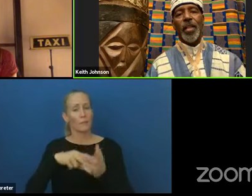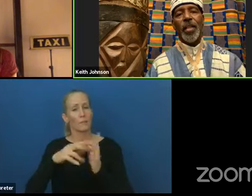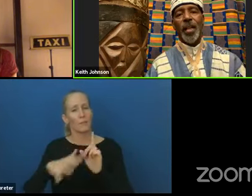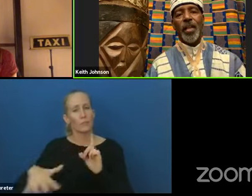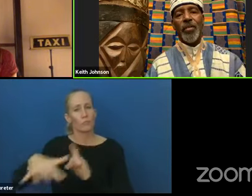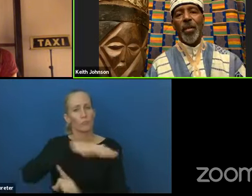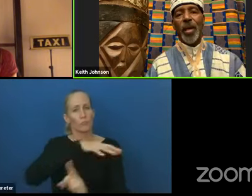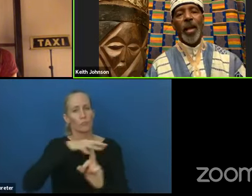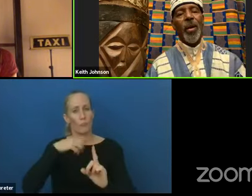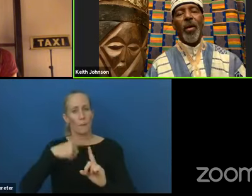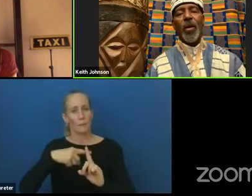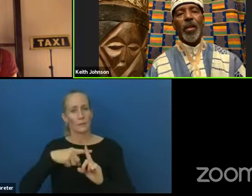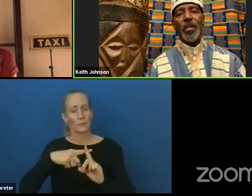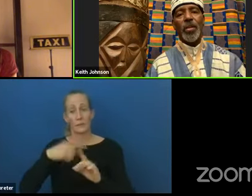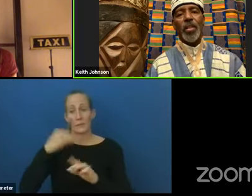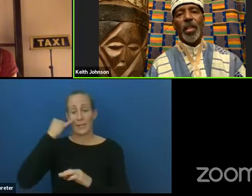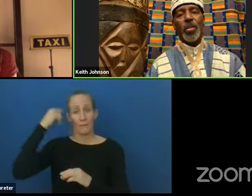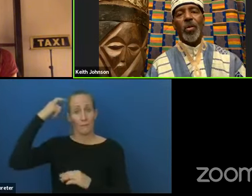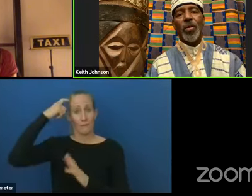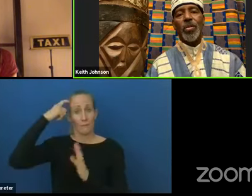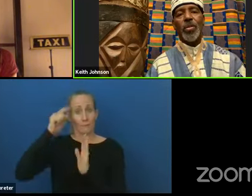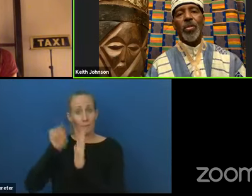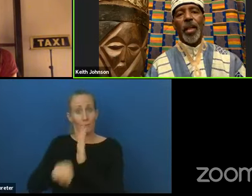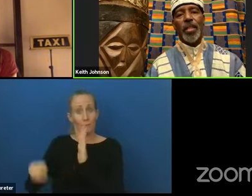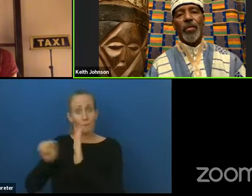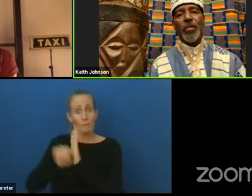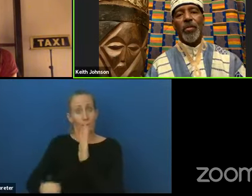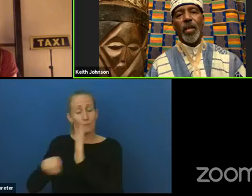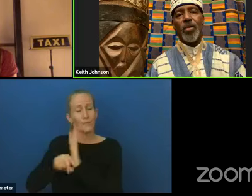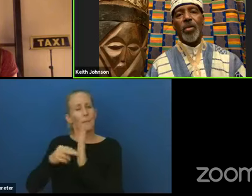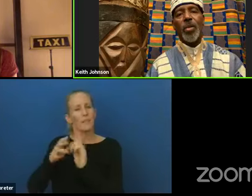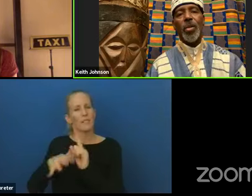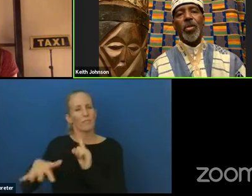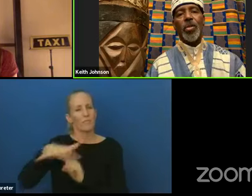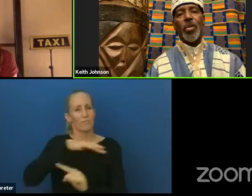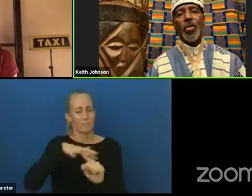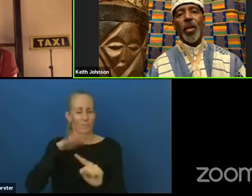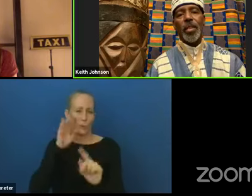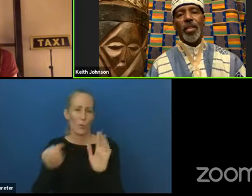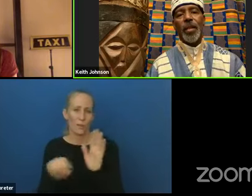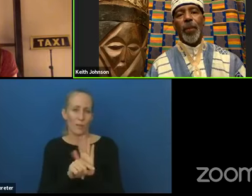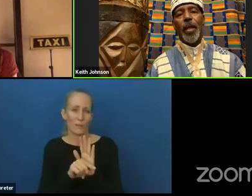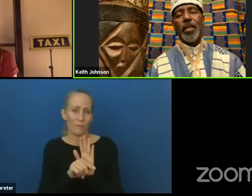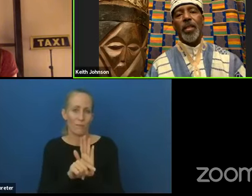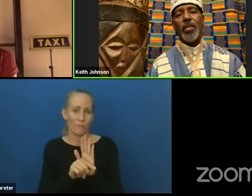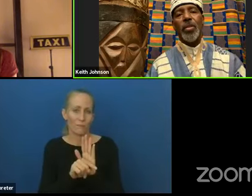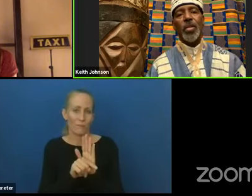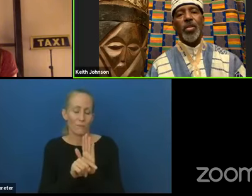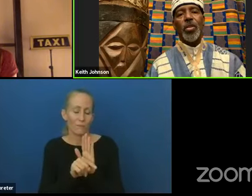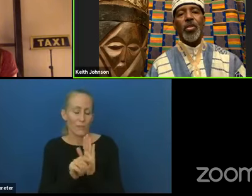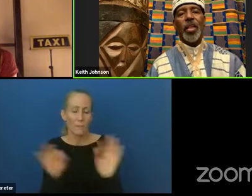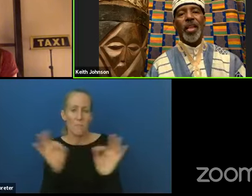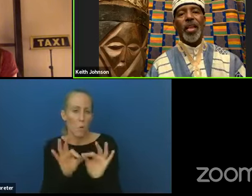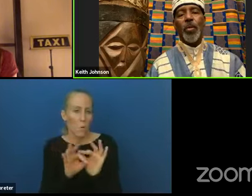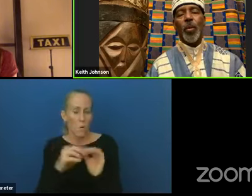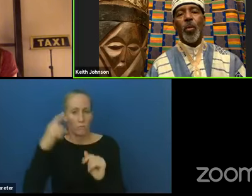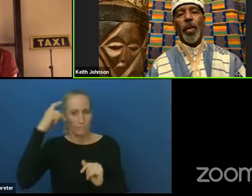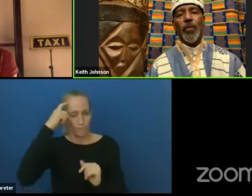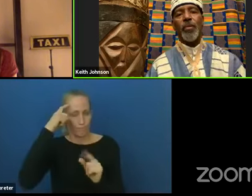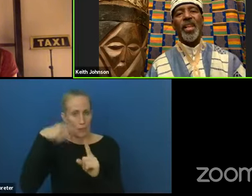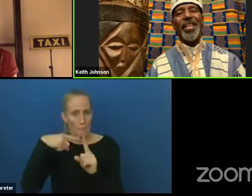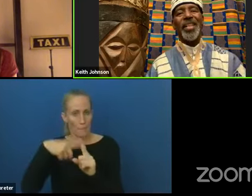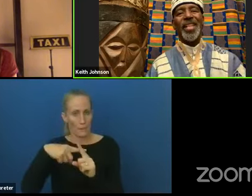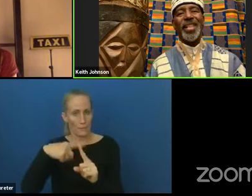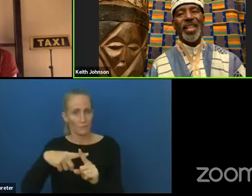negative in a negative way, all of those things are also negative around you. So you want to stay positive so you can come